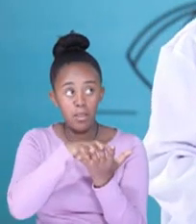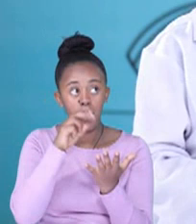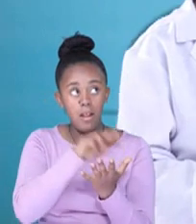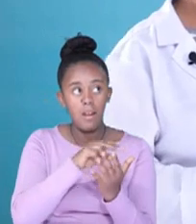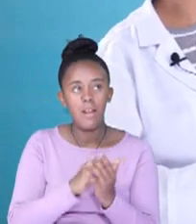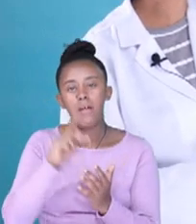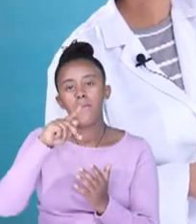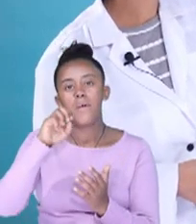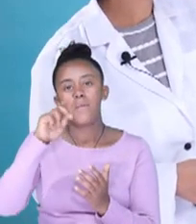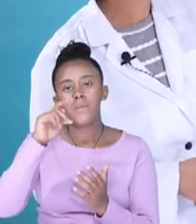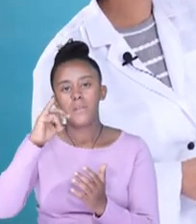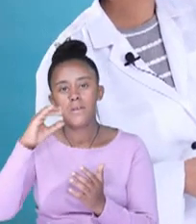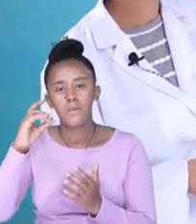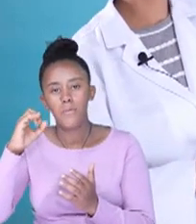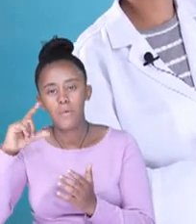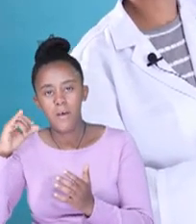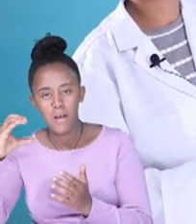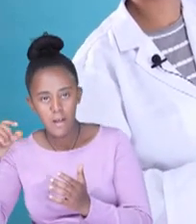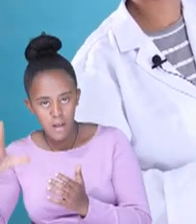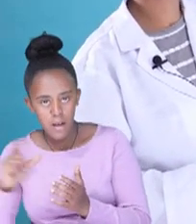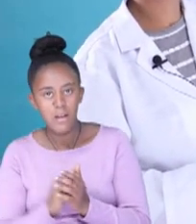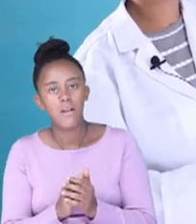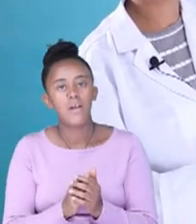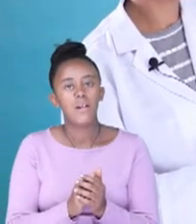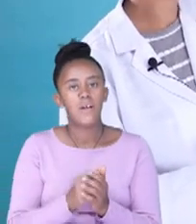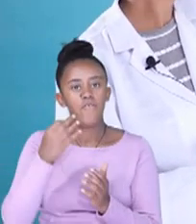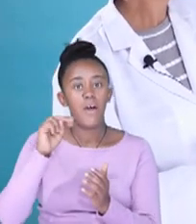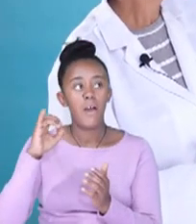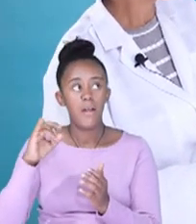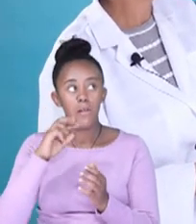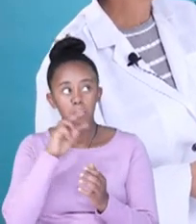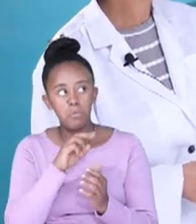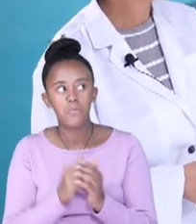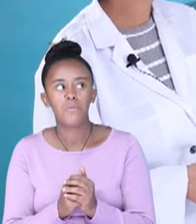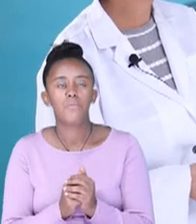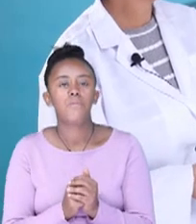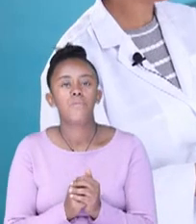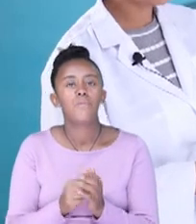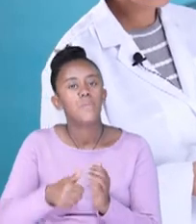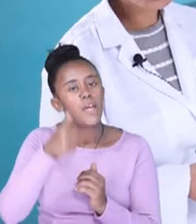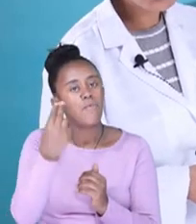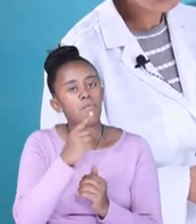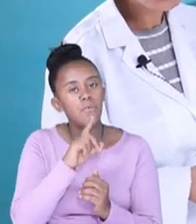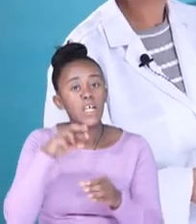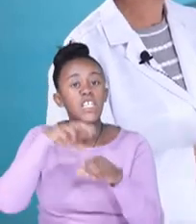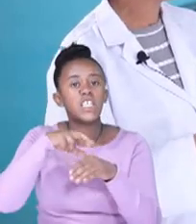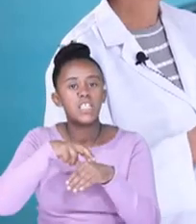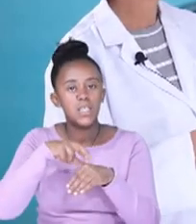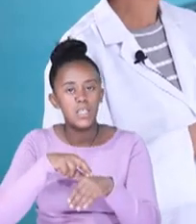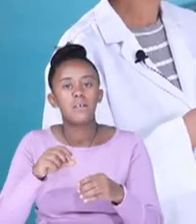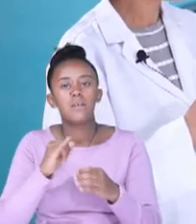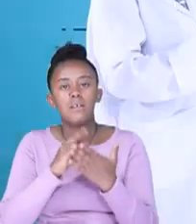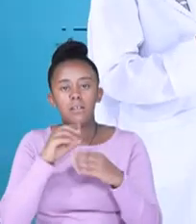up of peptidoglycan. In fungus, it is made up of chitin. And its main function is rigidity.